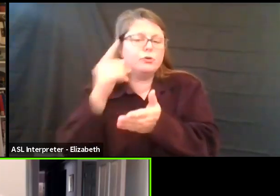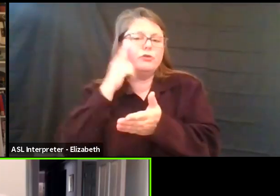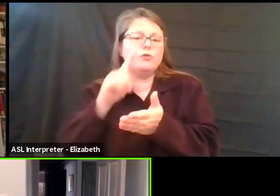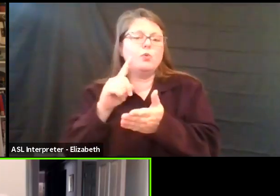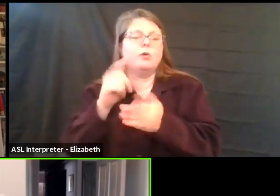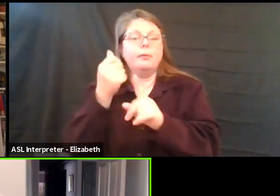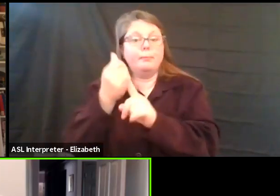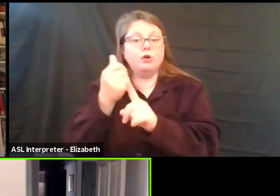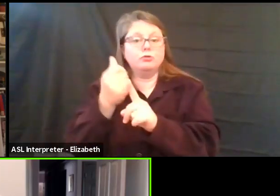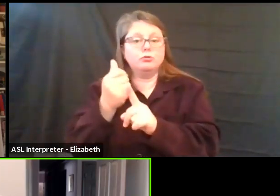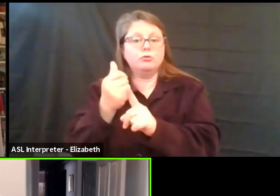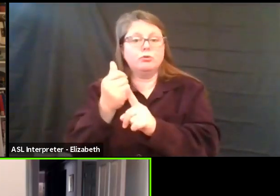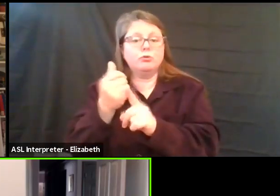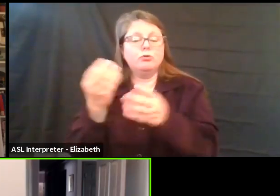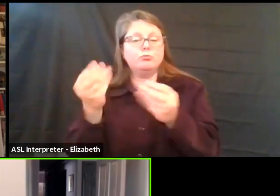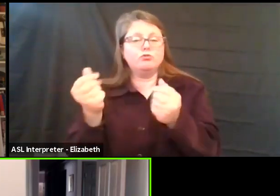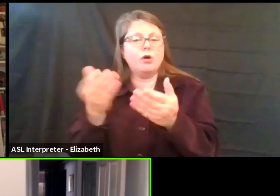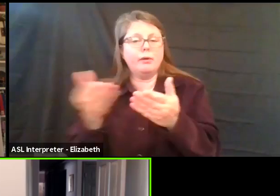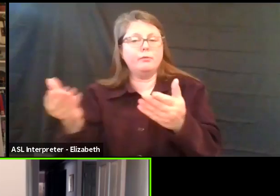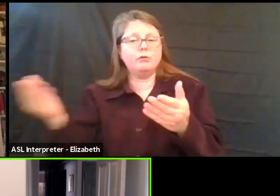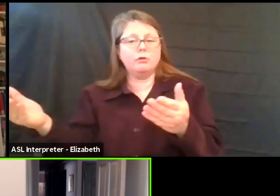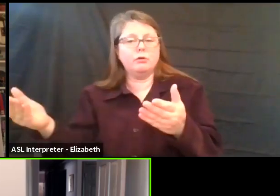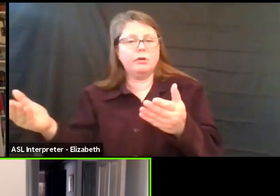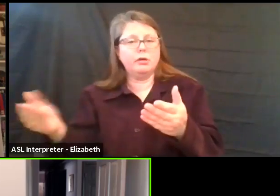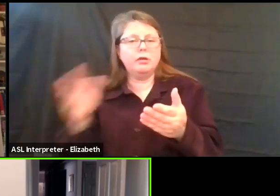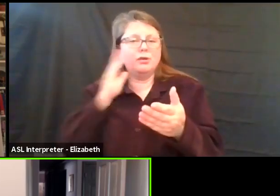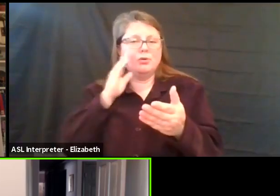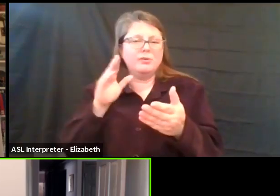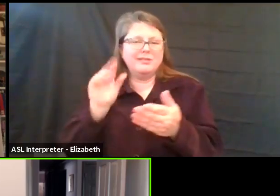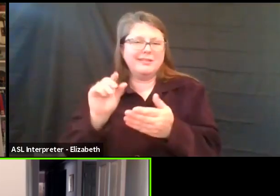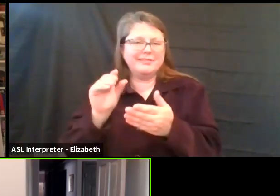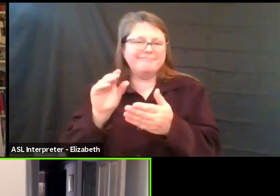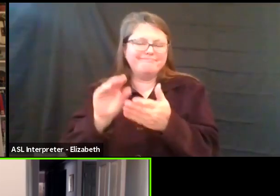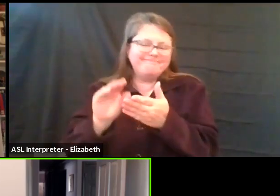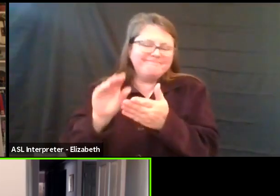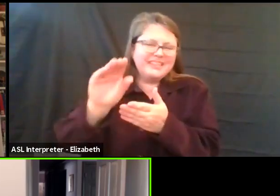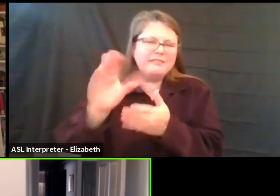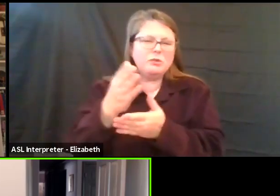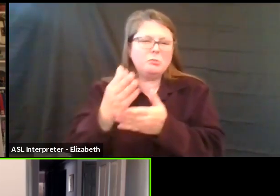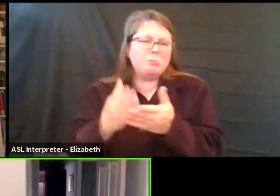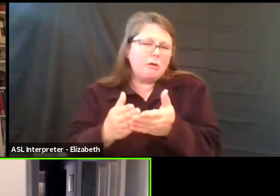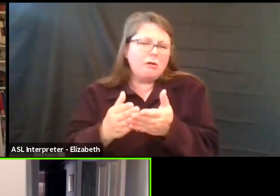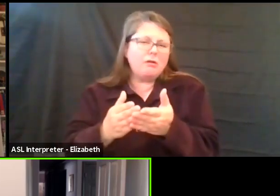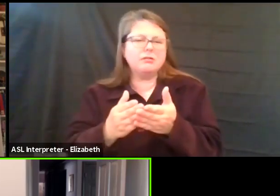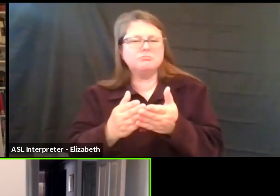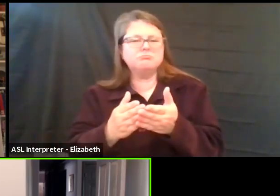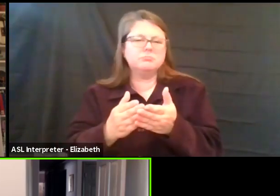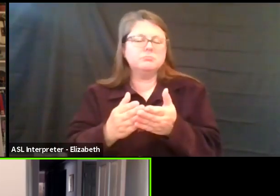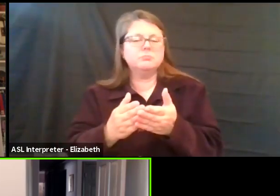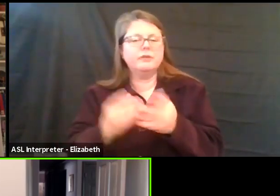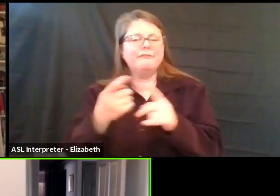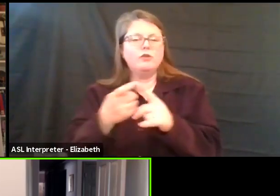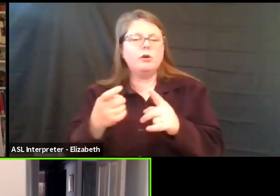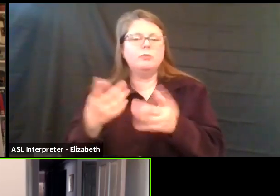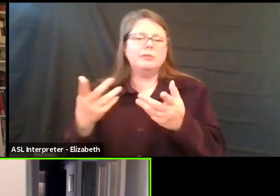That's kind of a broad general prescription on what they should probably be doing right